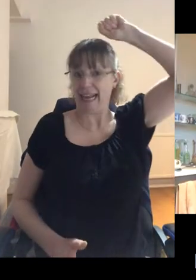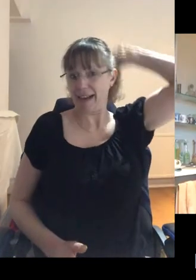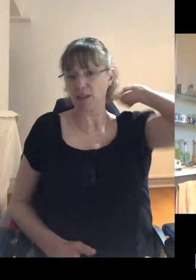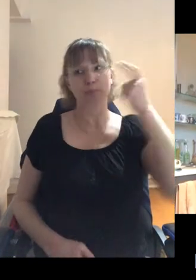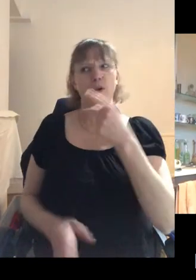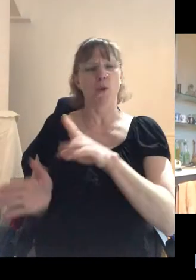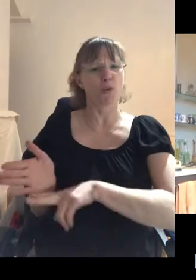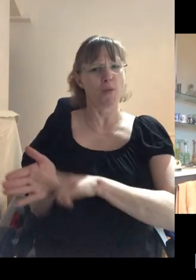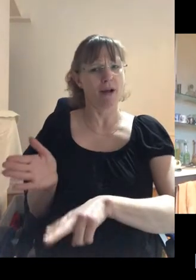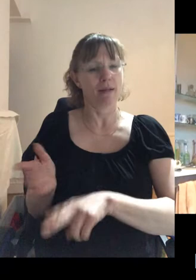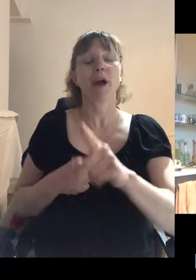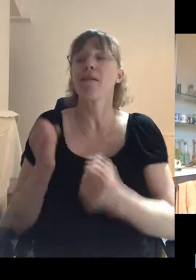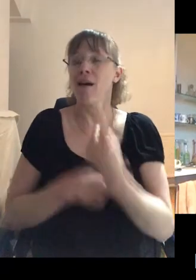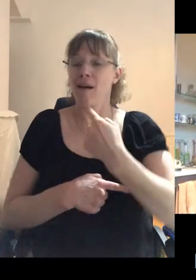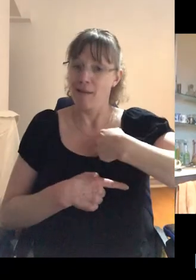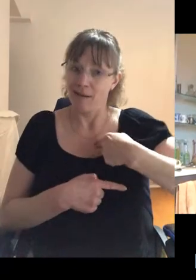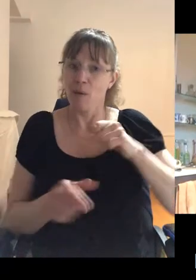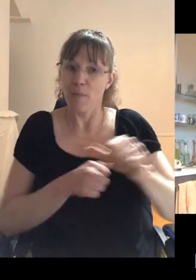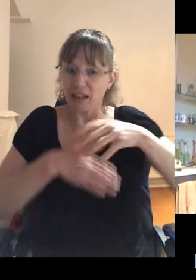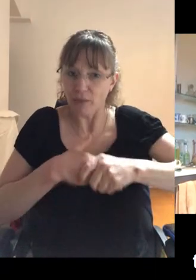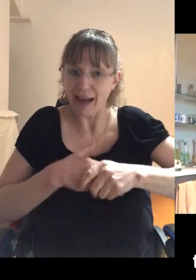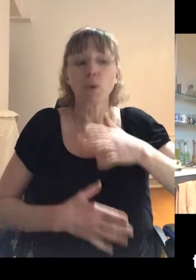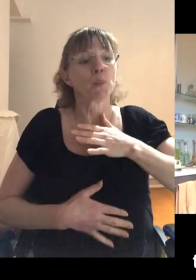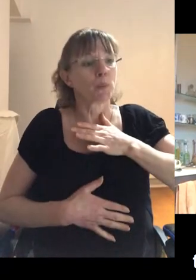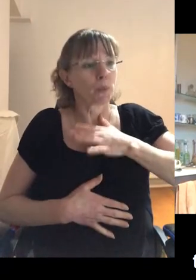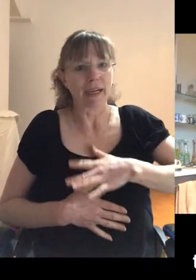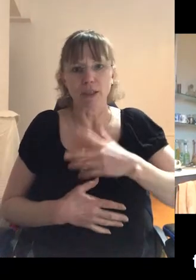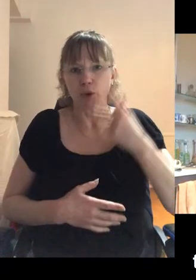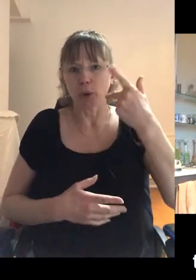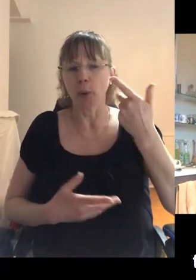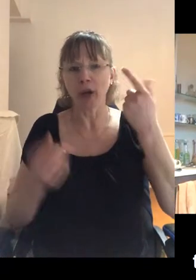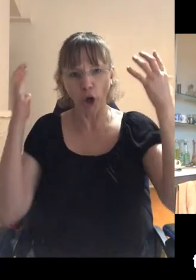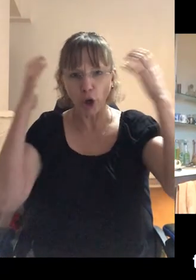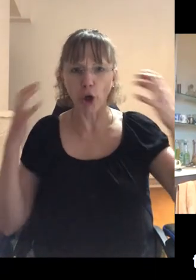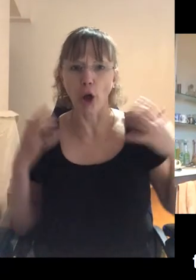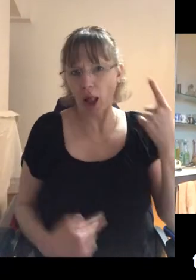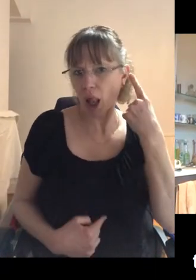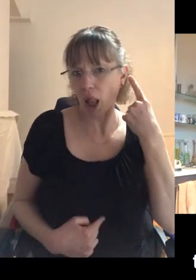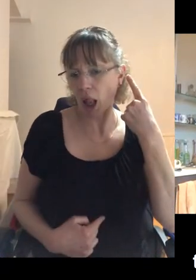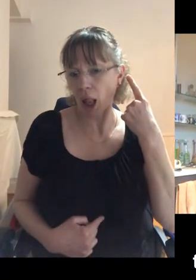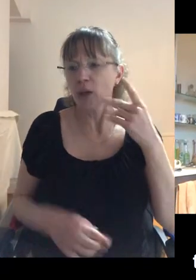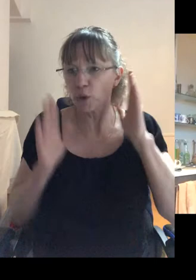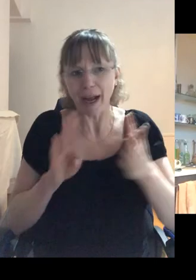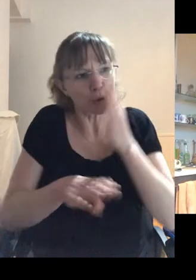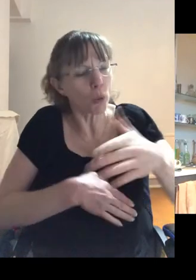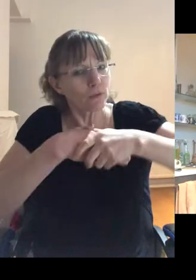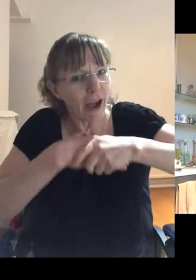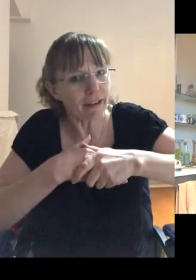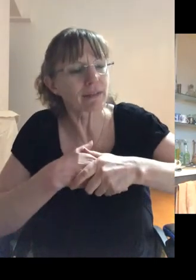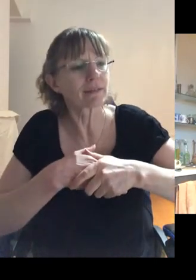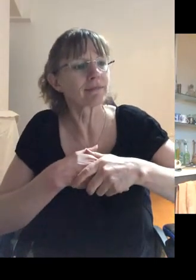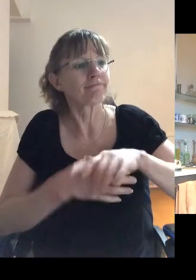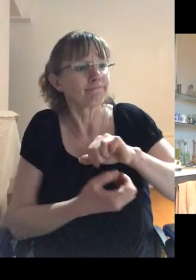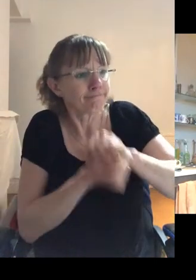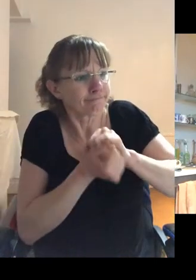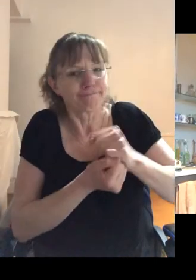But it was a challenge for me and my best friend because we were goss and we needed to crimp our hair and you can't crimp your hair with a candle. So we used have to go to friends to, to get